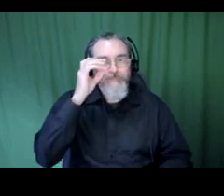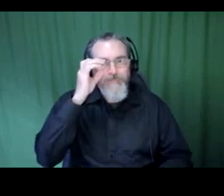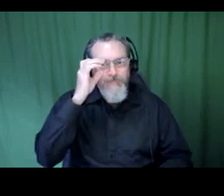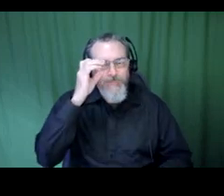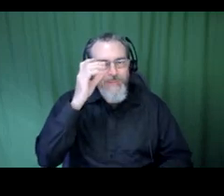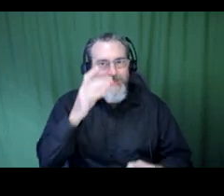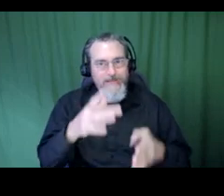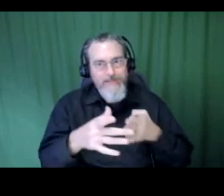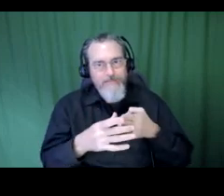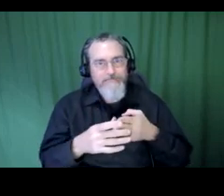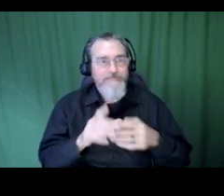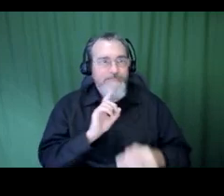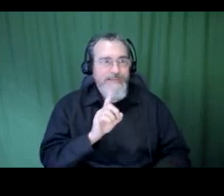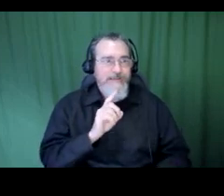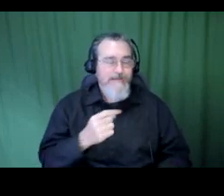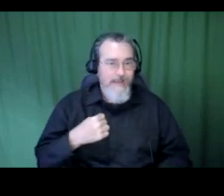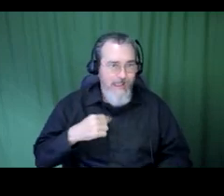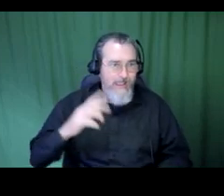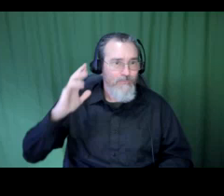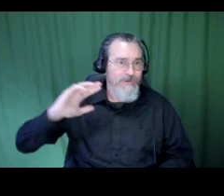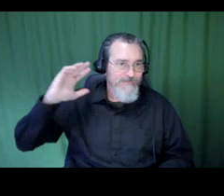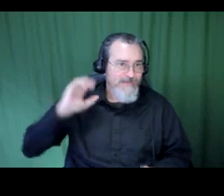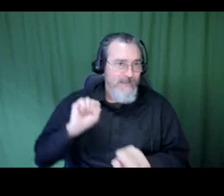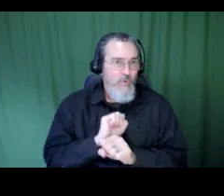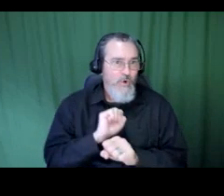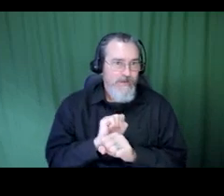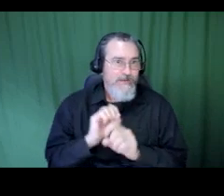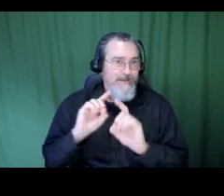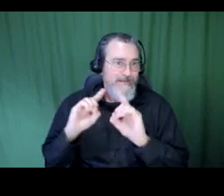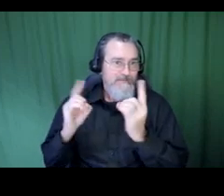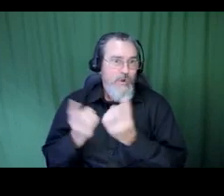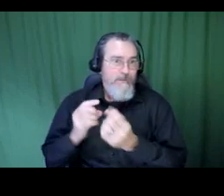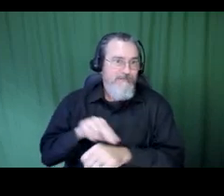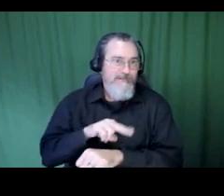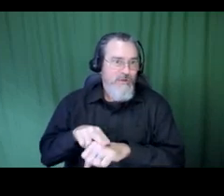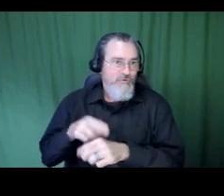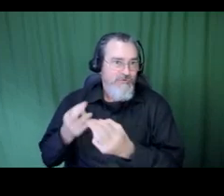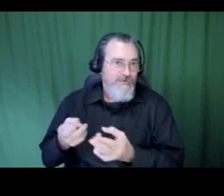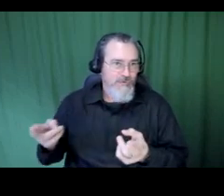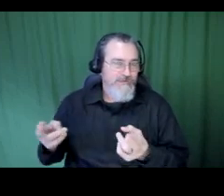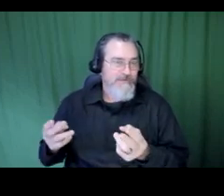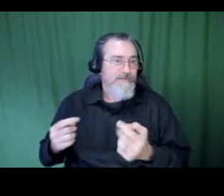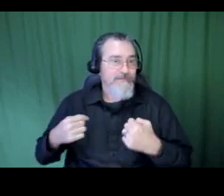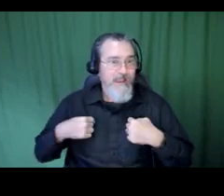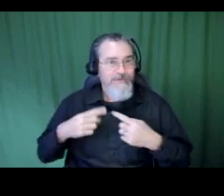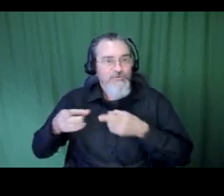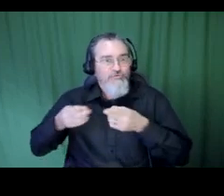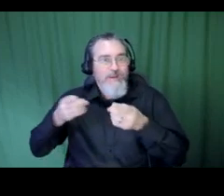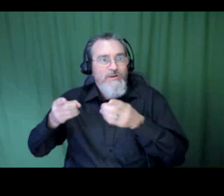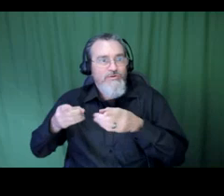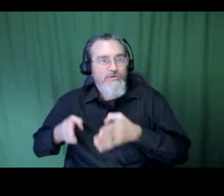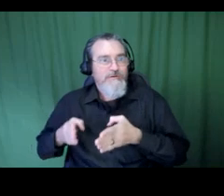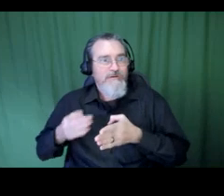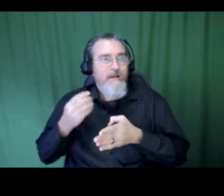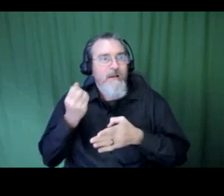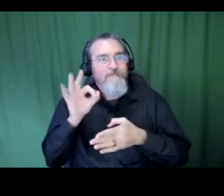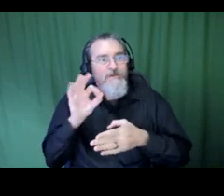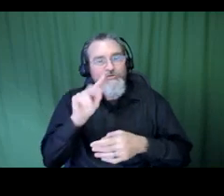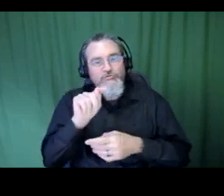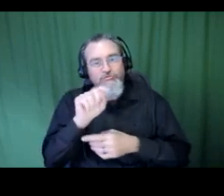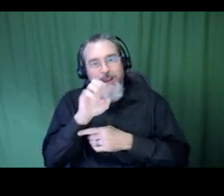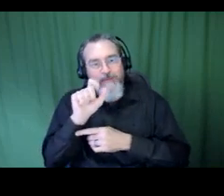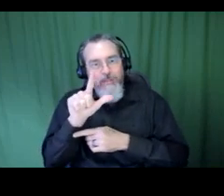Leadership, I previously worked at the Department of Natural Resources as a director of tribal affairs, and that was something